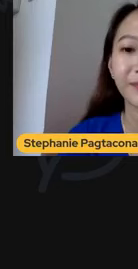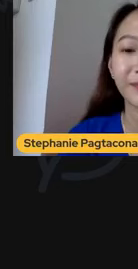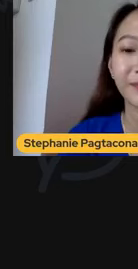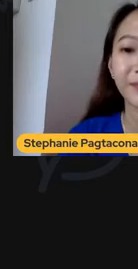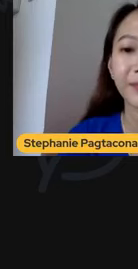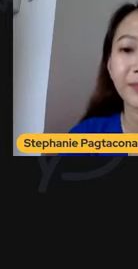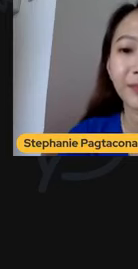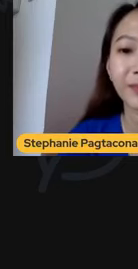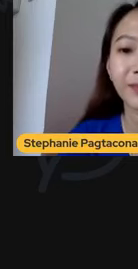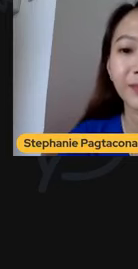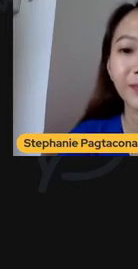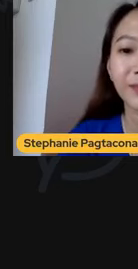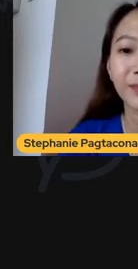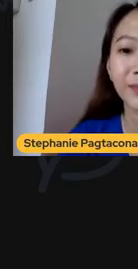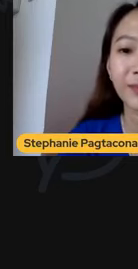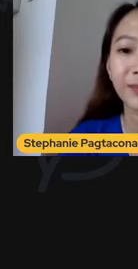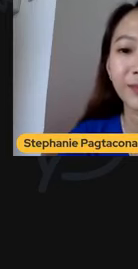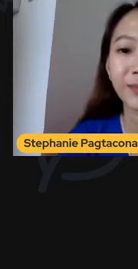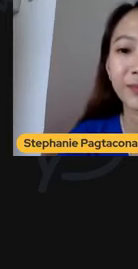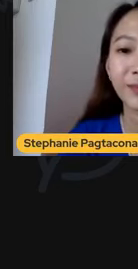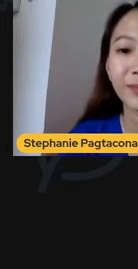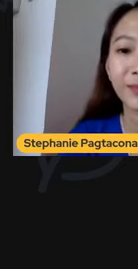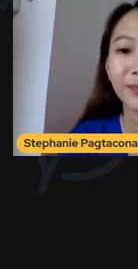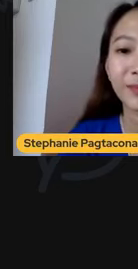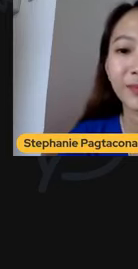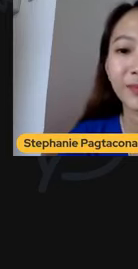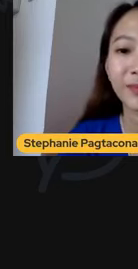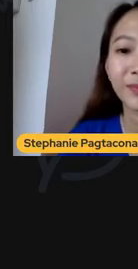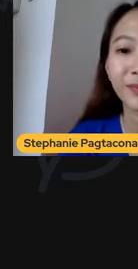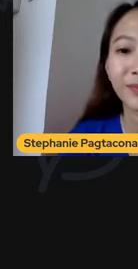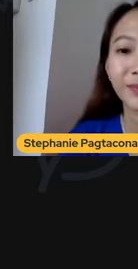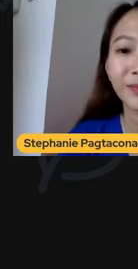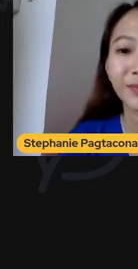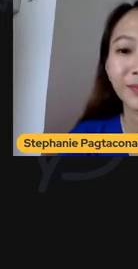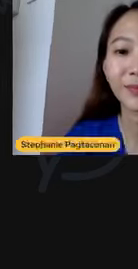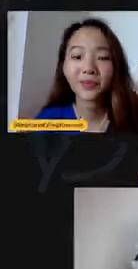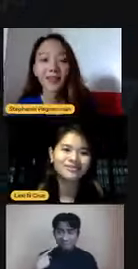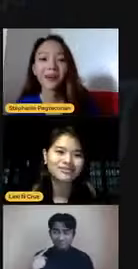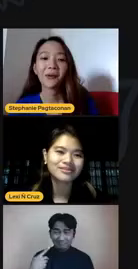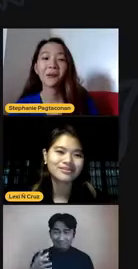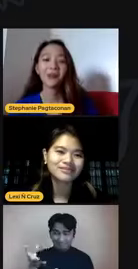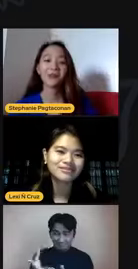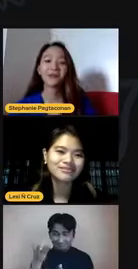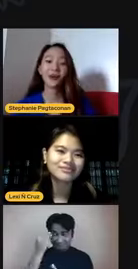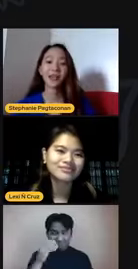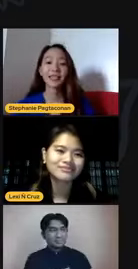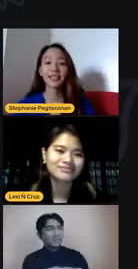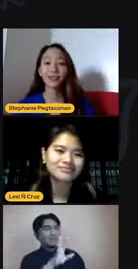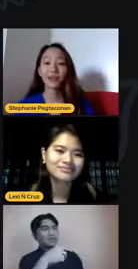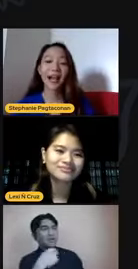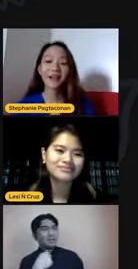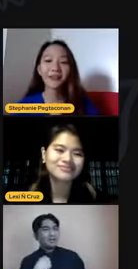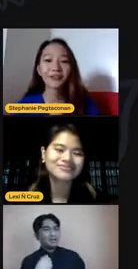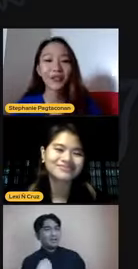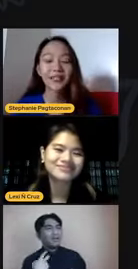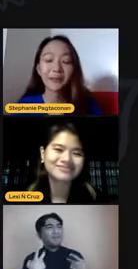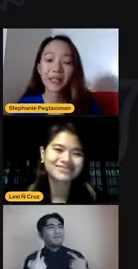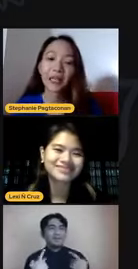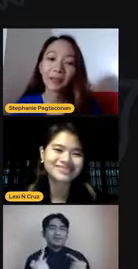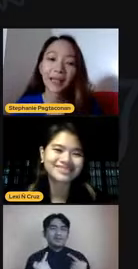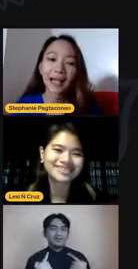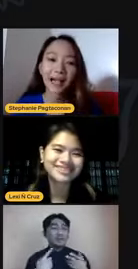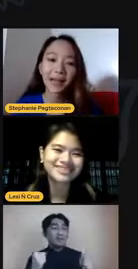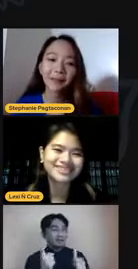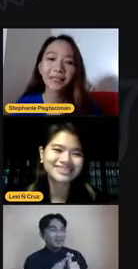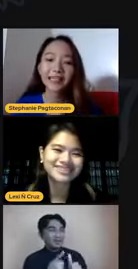What interesting takeaways did you get besides the ones that we heard a while ago? Well, of course, since we have the first